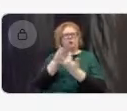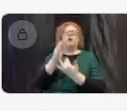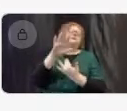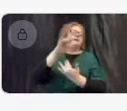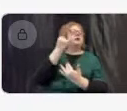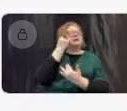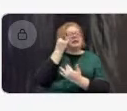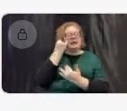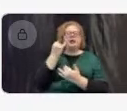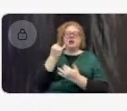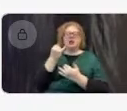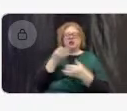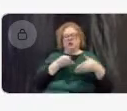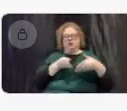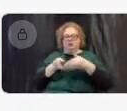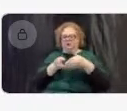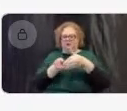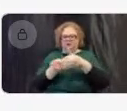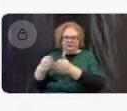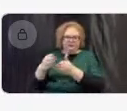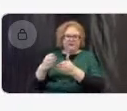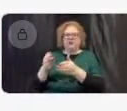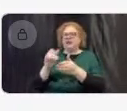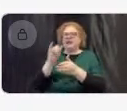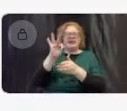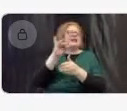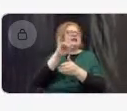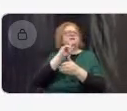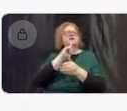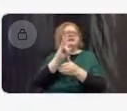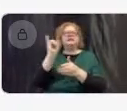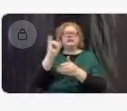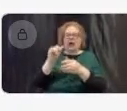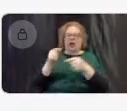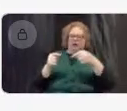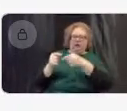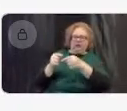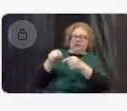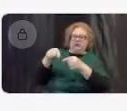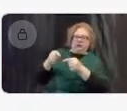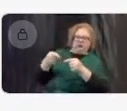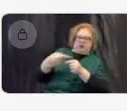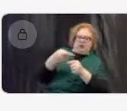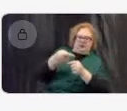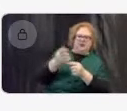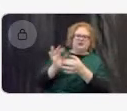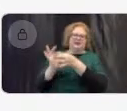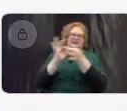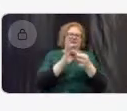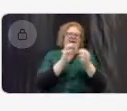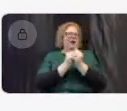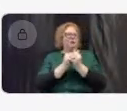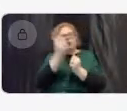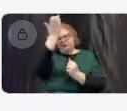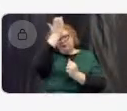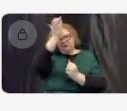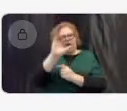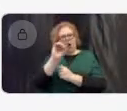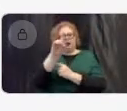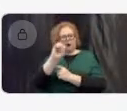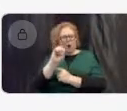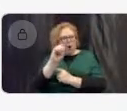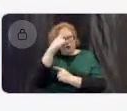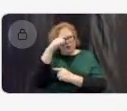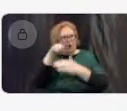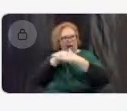the Arkansas Fire Prevention Code for fire access, for the number of lots that can be on a dead end